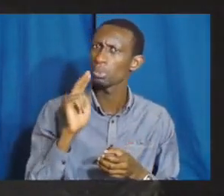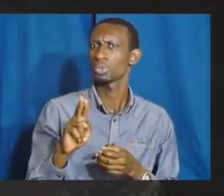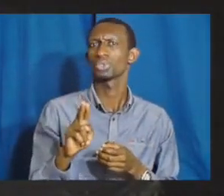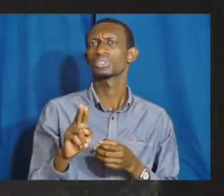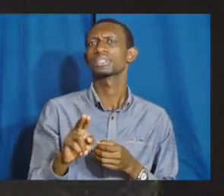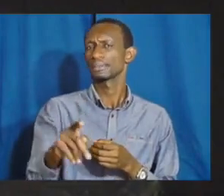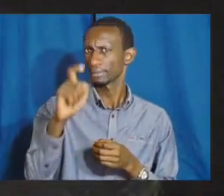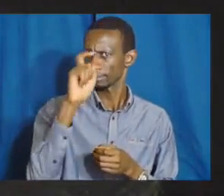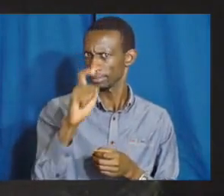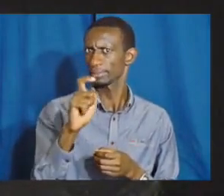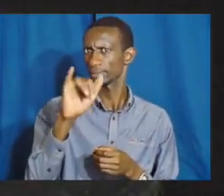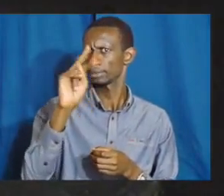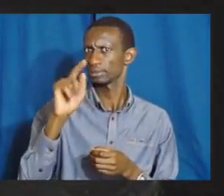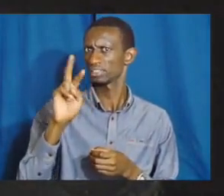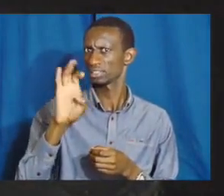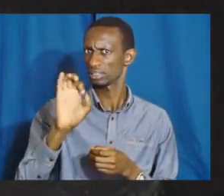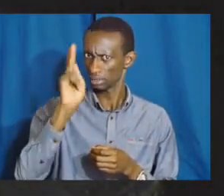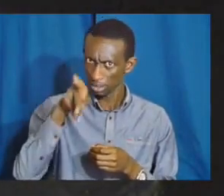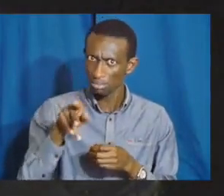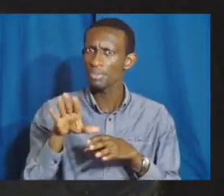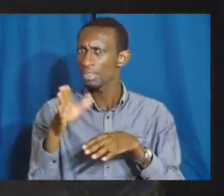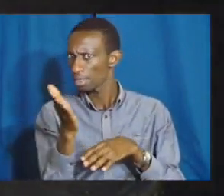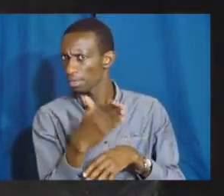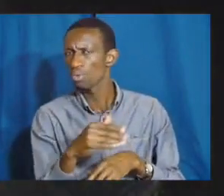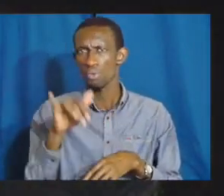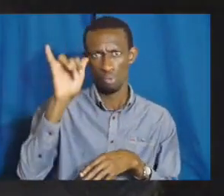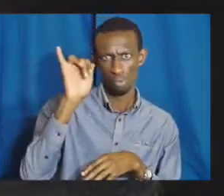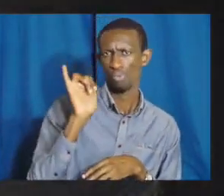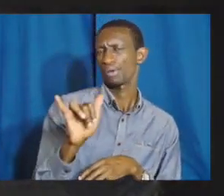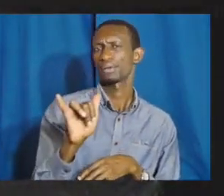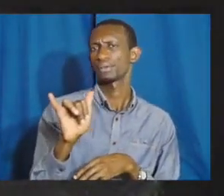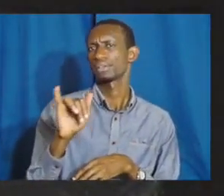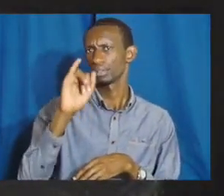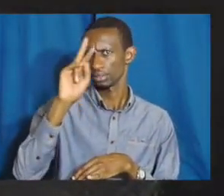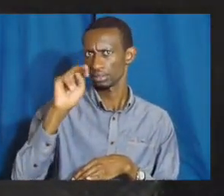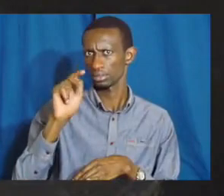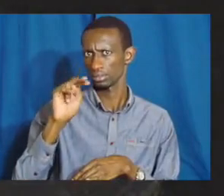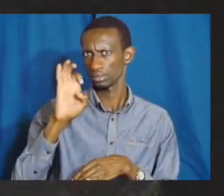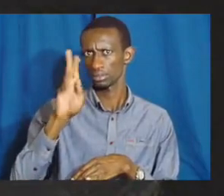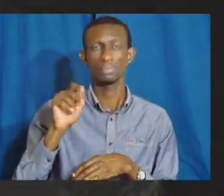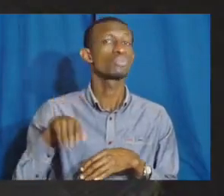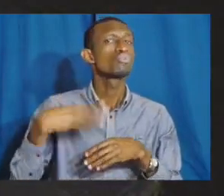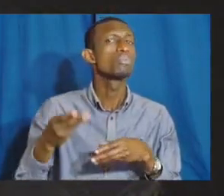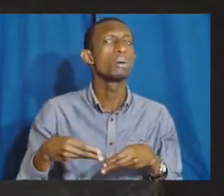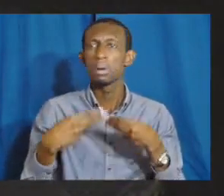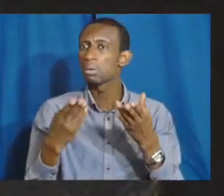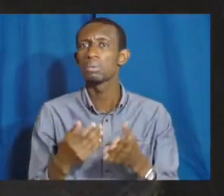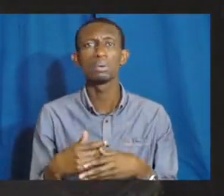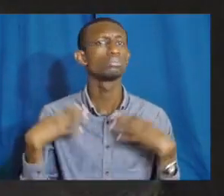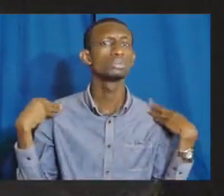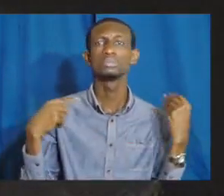y-intercept. When we do the second example, you will be able for sure to know how to